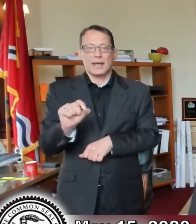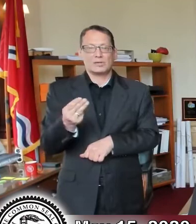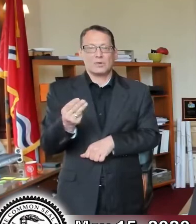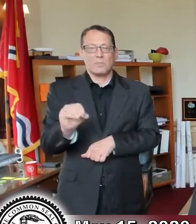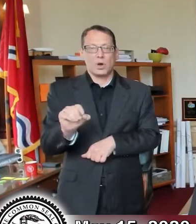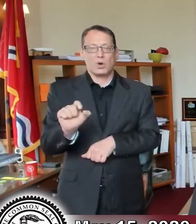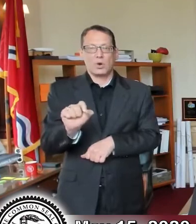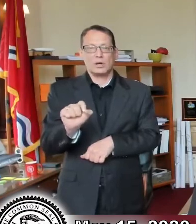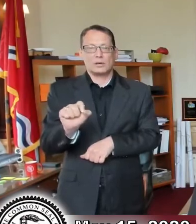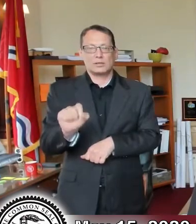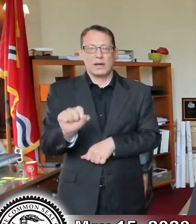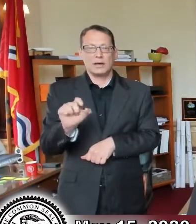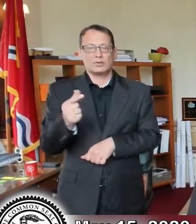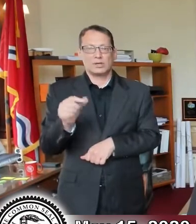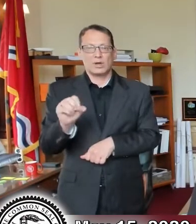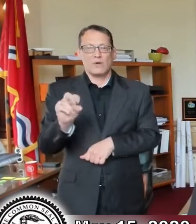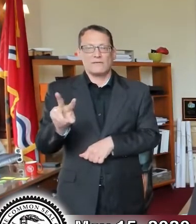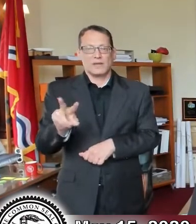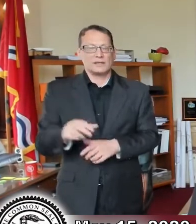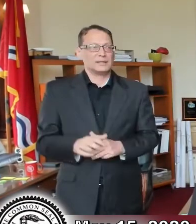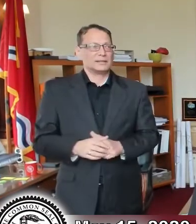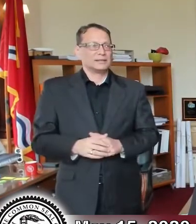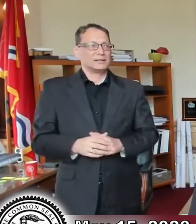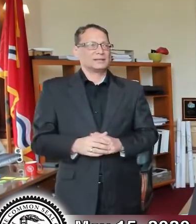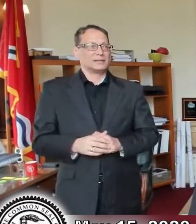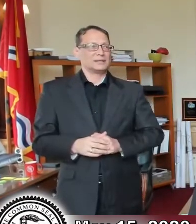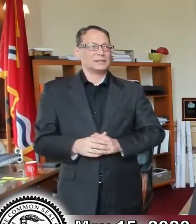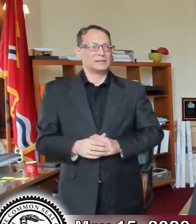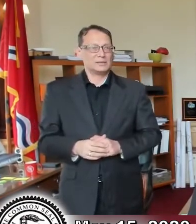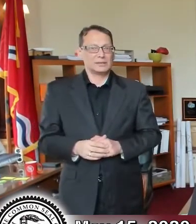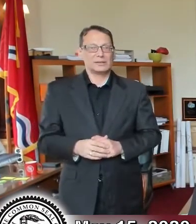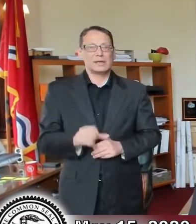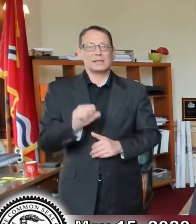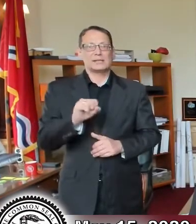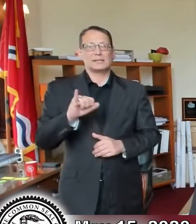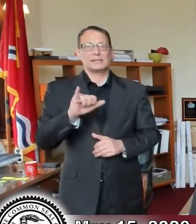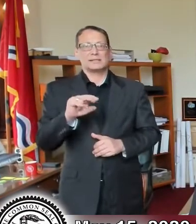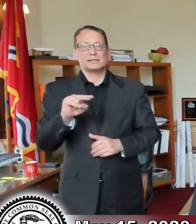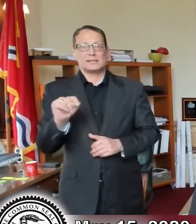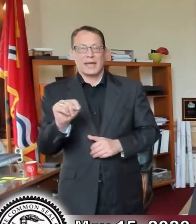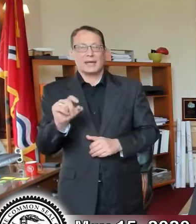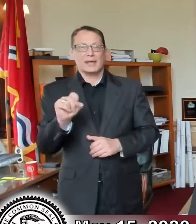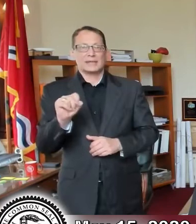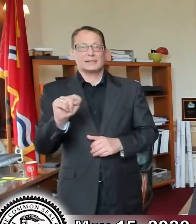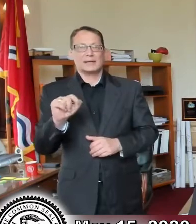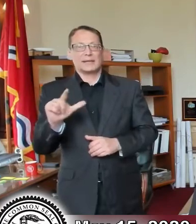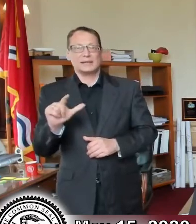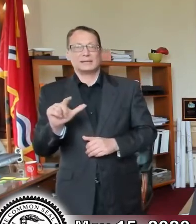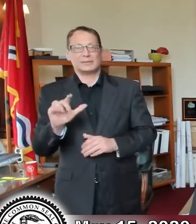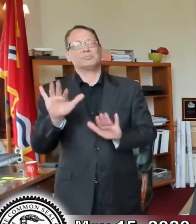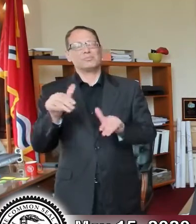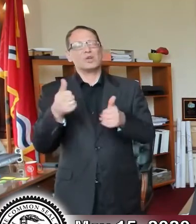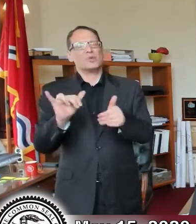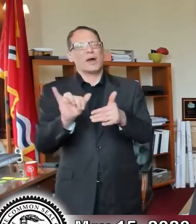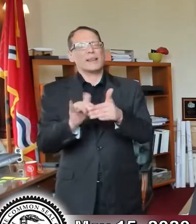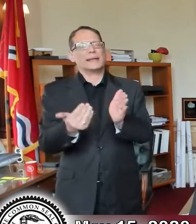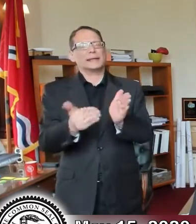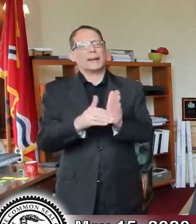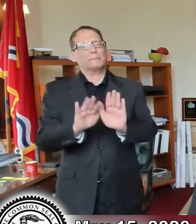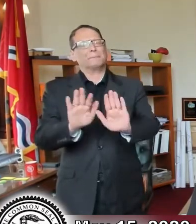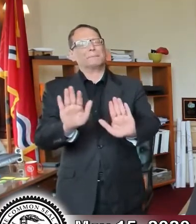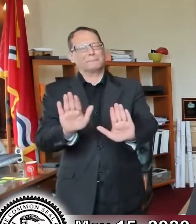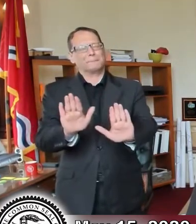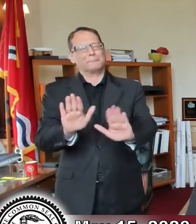stlouis-mo.gov. It's technically Restart St. Louis Okay. at stlouis-mo.gov. Let me try that again. Let me get it